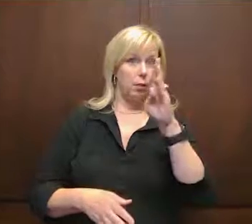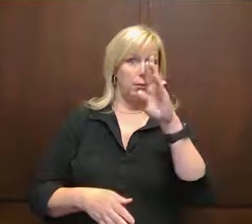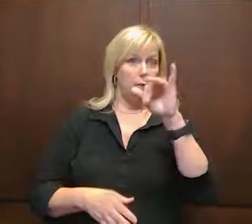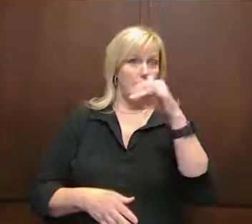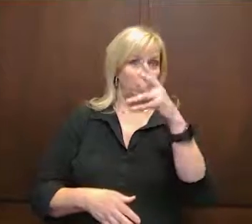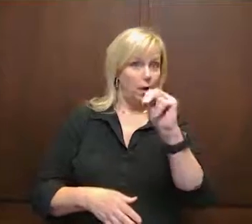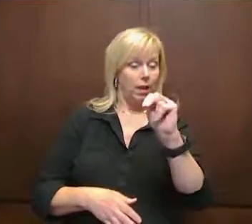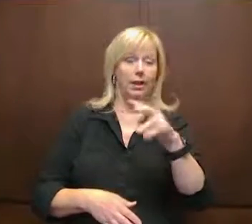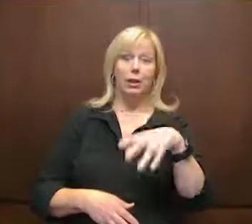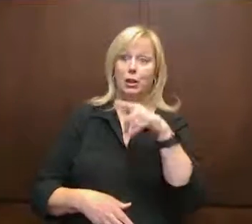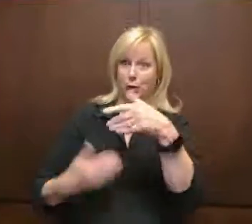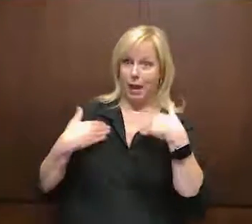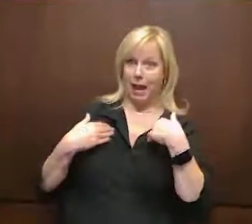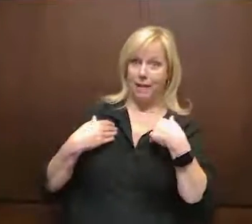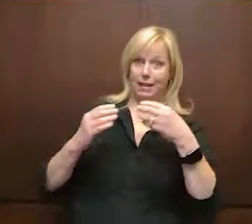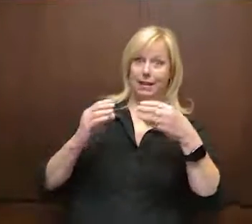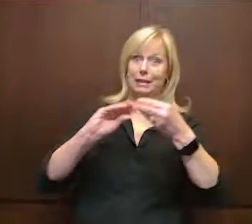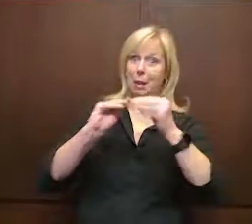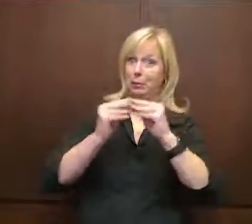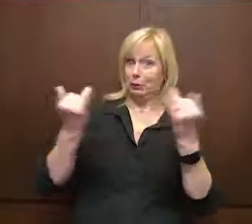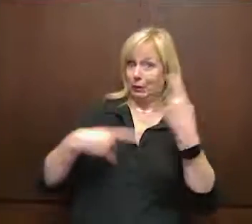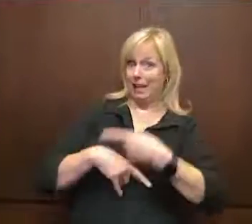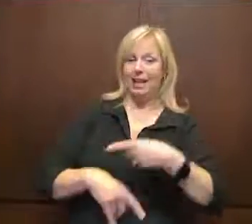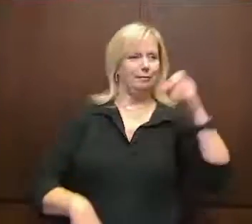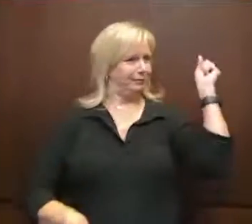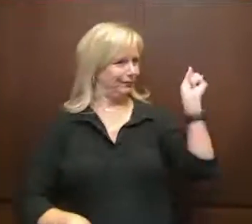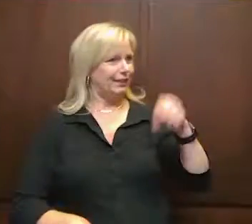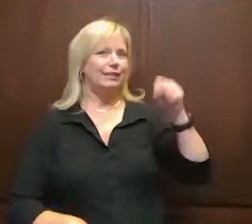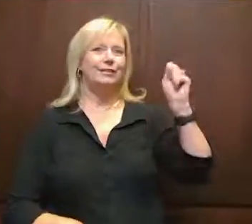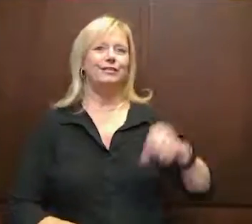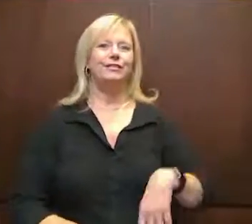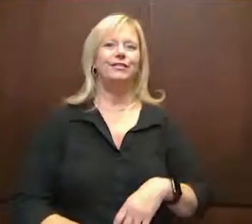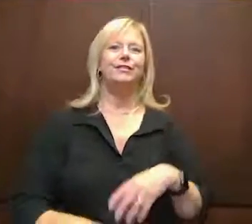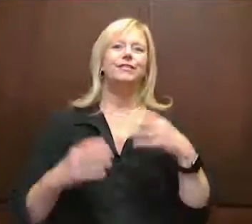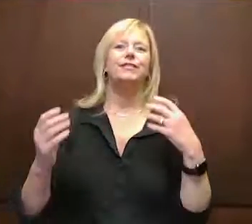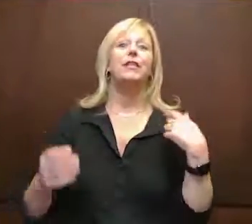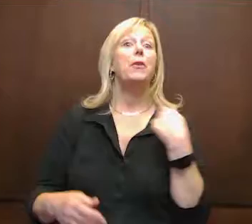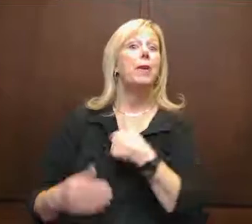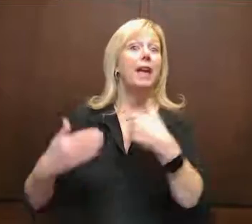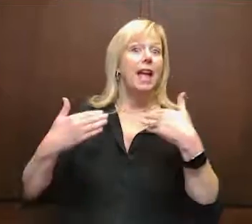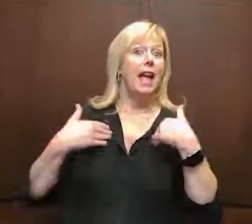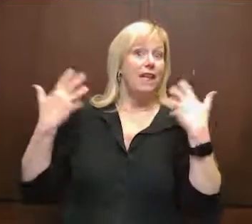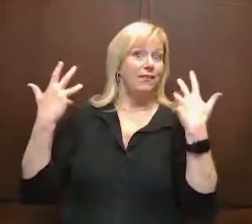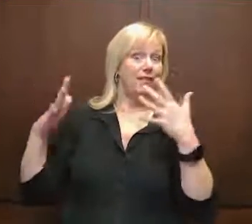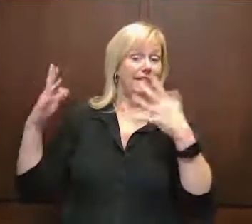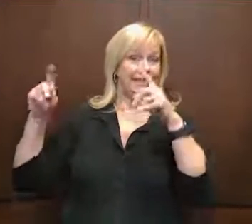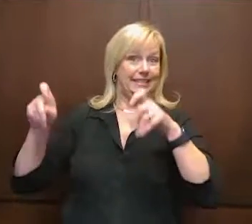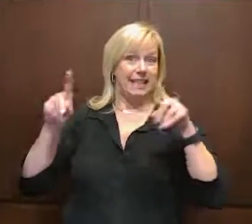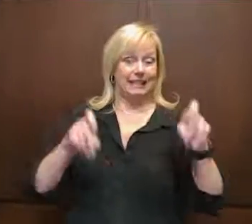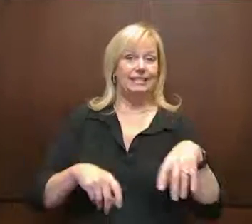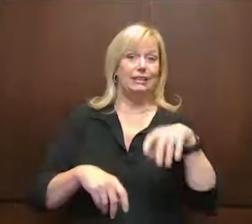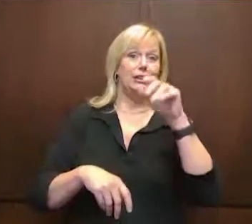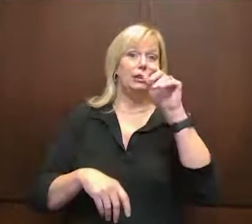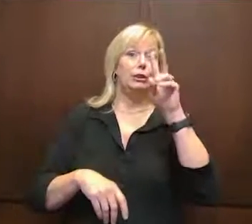you get the duties of the numbers today. Yes, sir. So we have tested